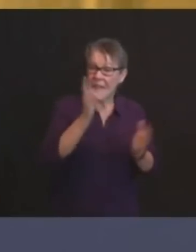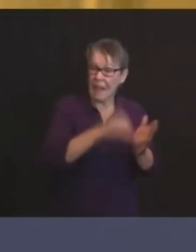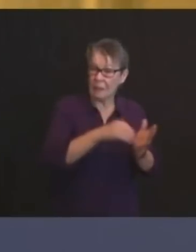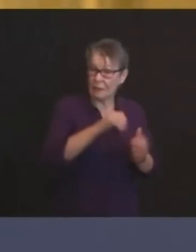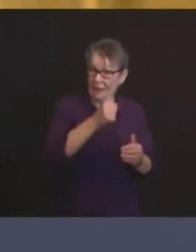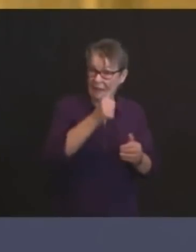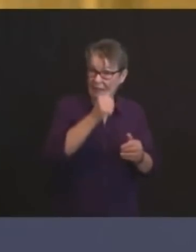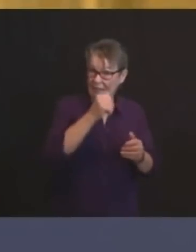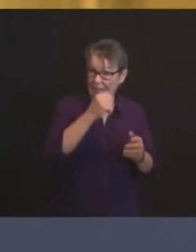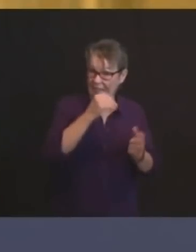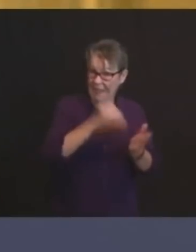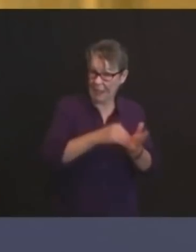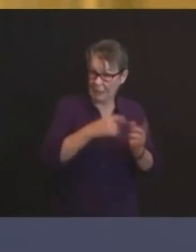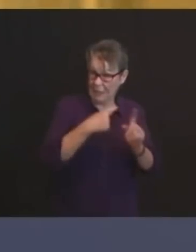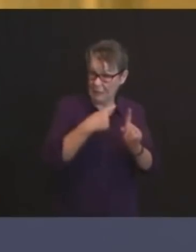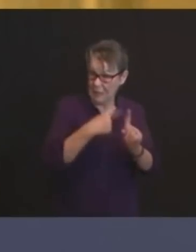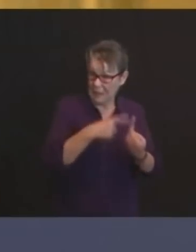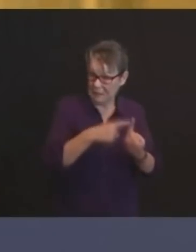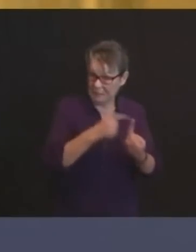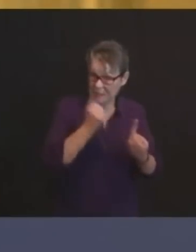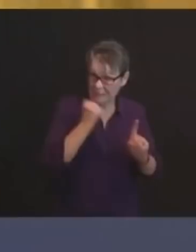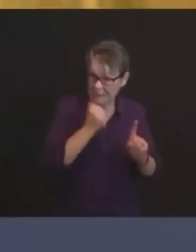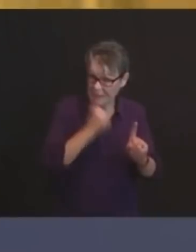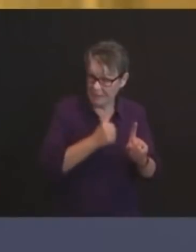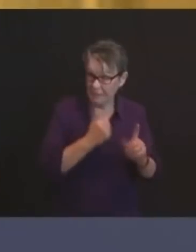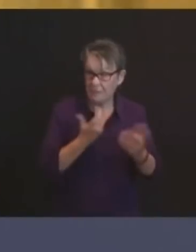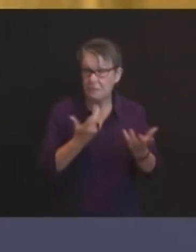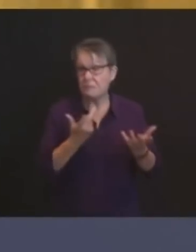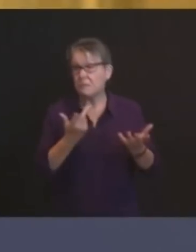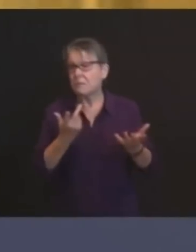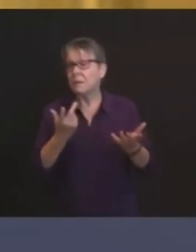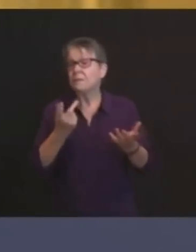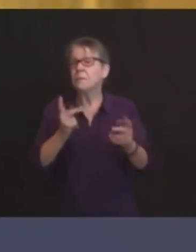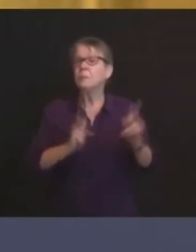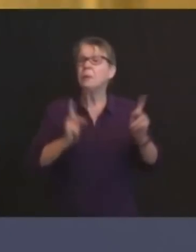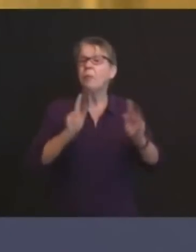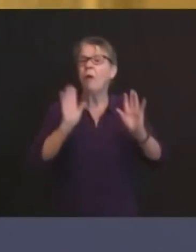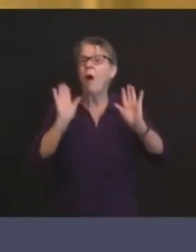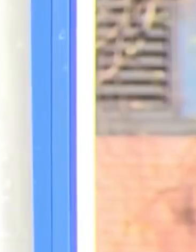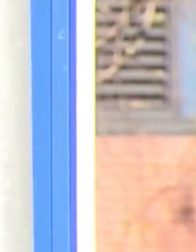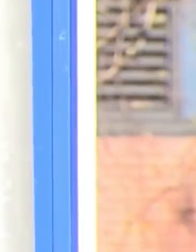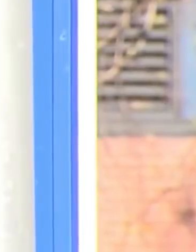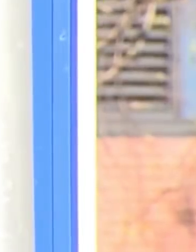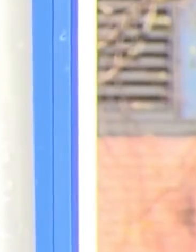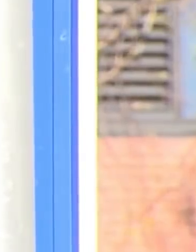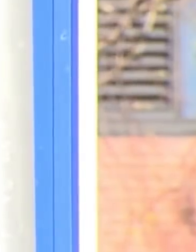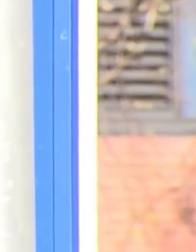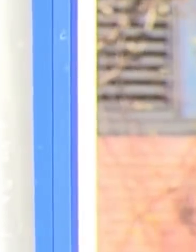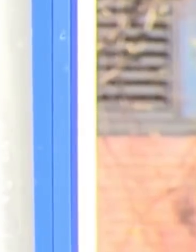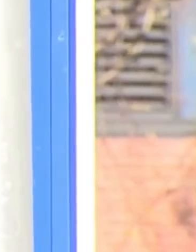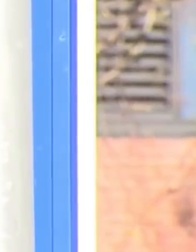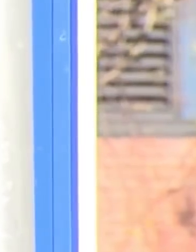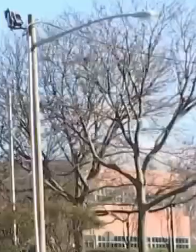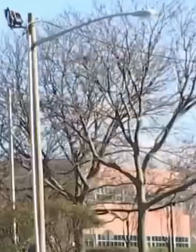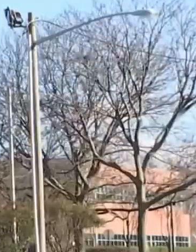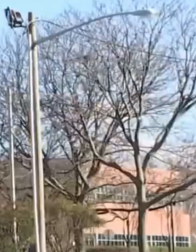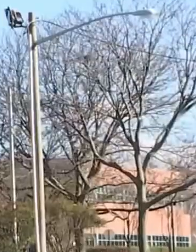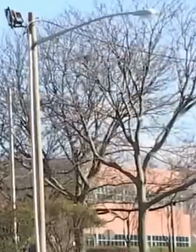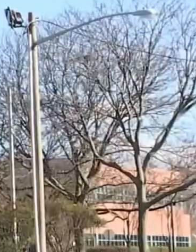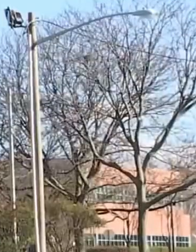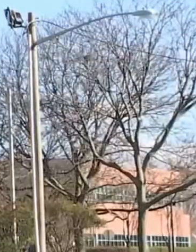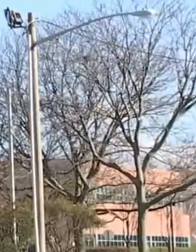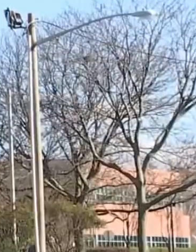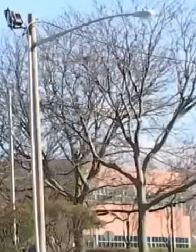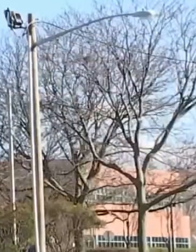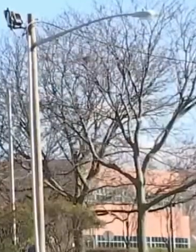behavior, did not assume the personal responsibility or steps or further steps that we could take. At Jersey Shore University Medical Center, 7